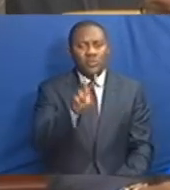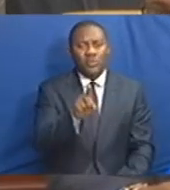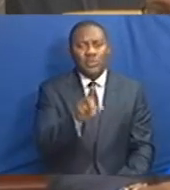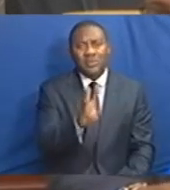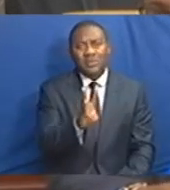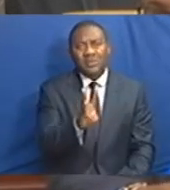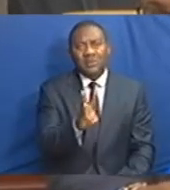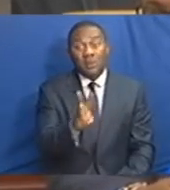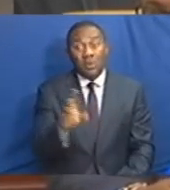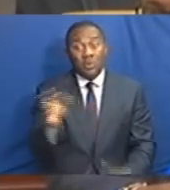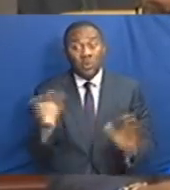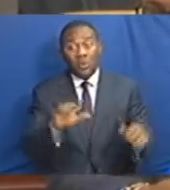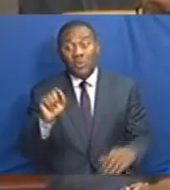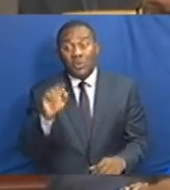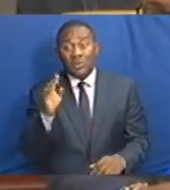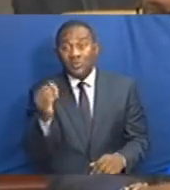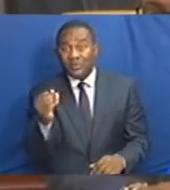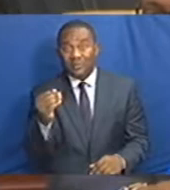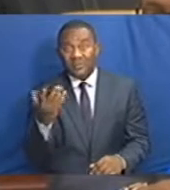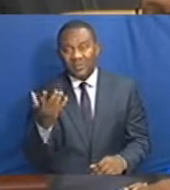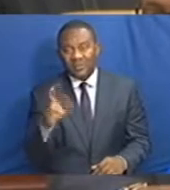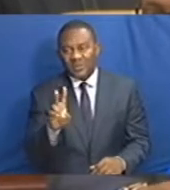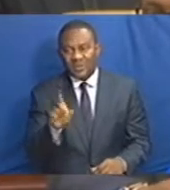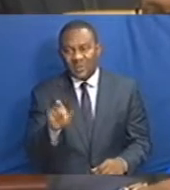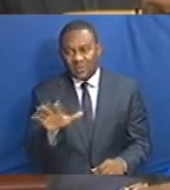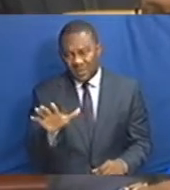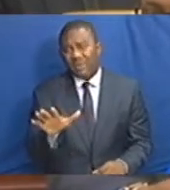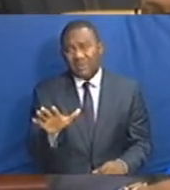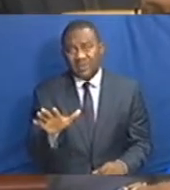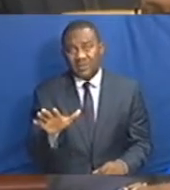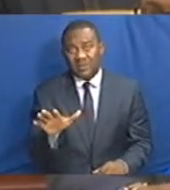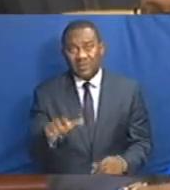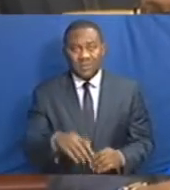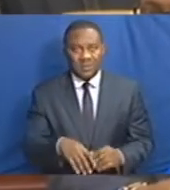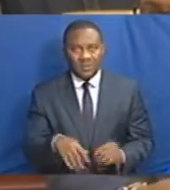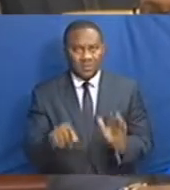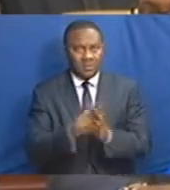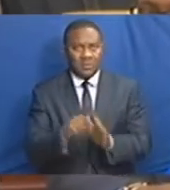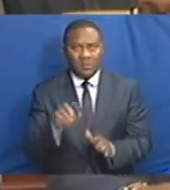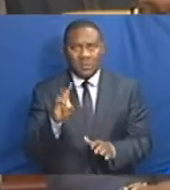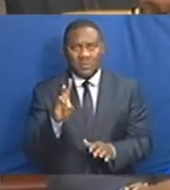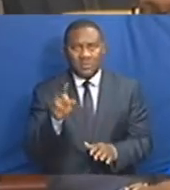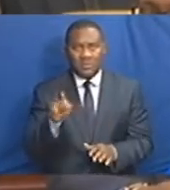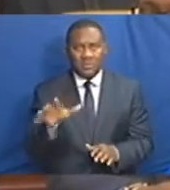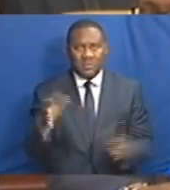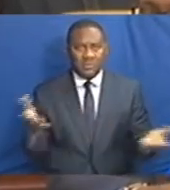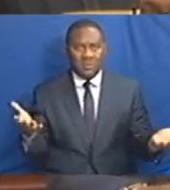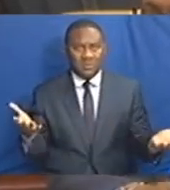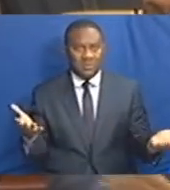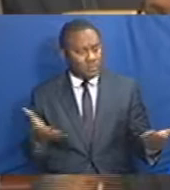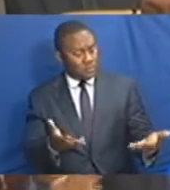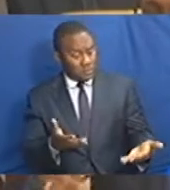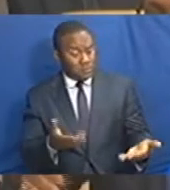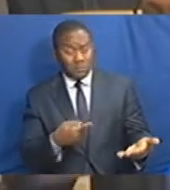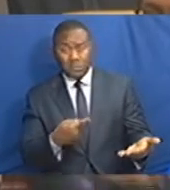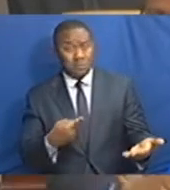was 2014, to 7.5. From negatives, I'm not quoting from any, you can